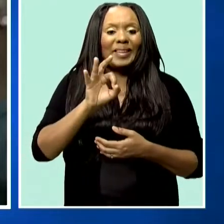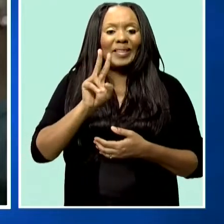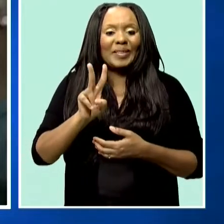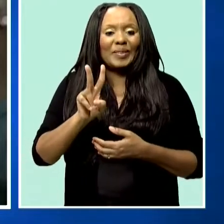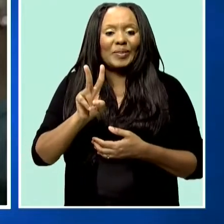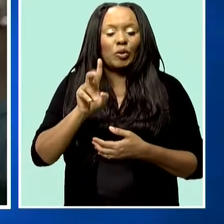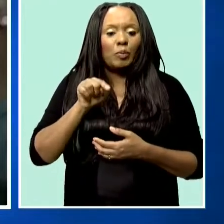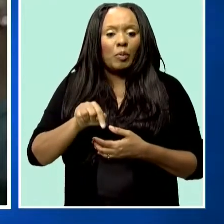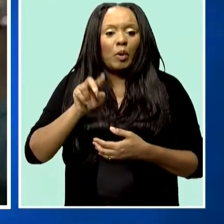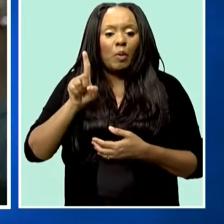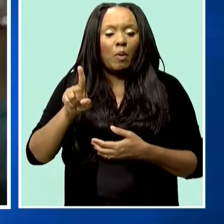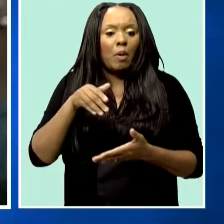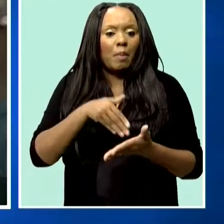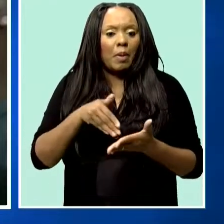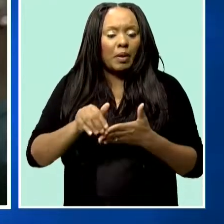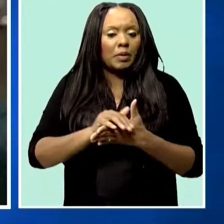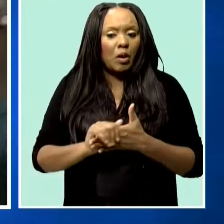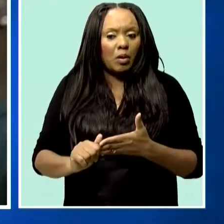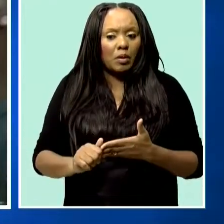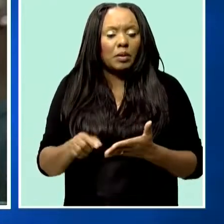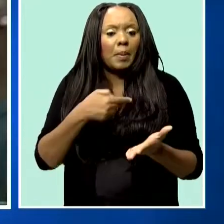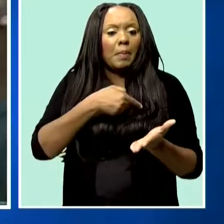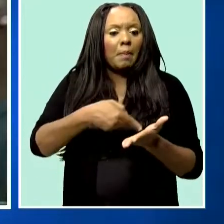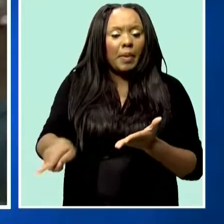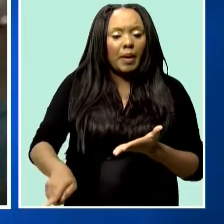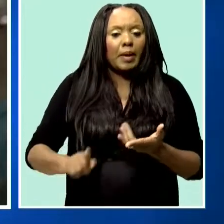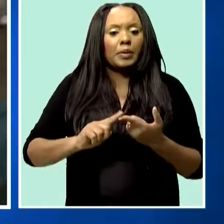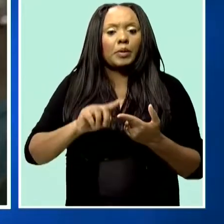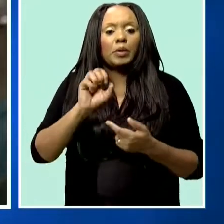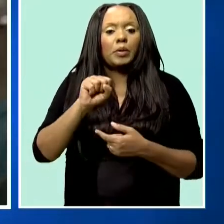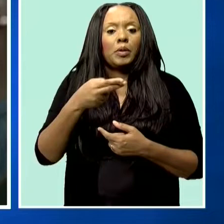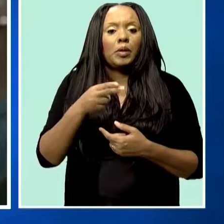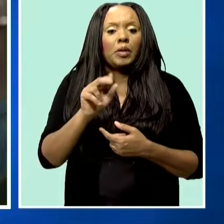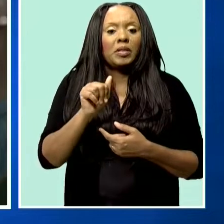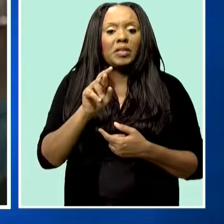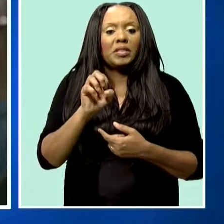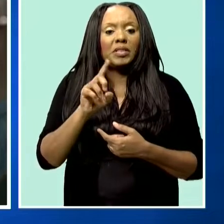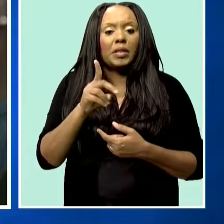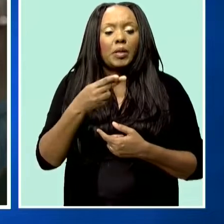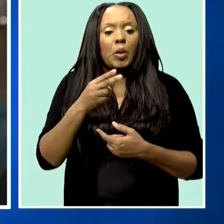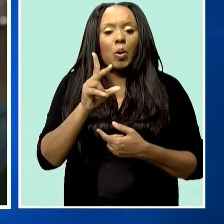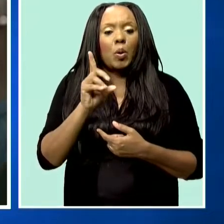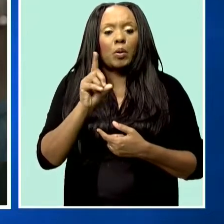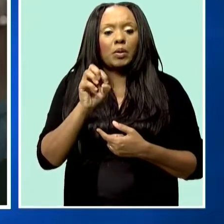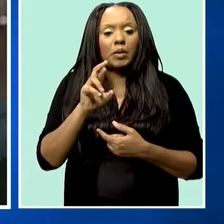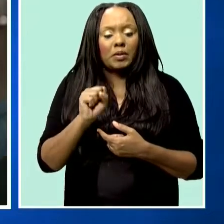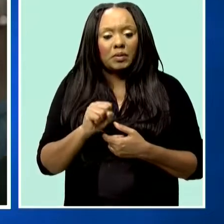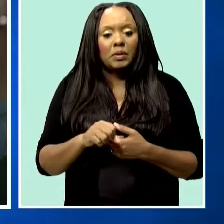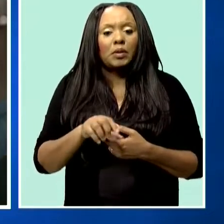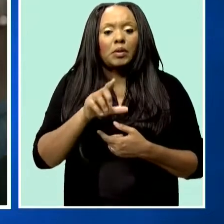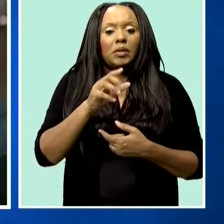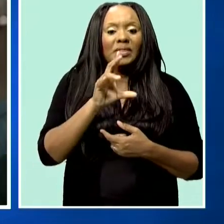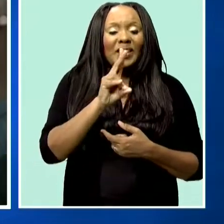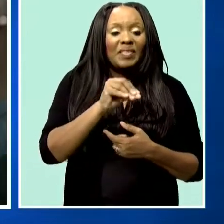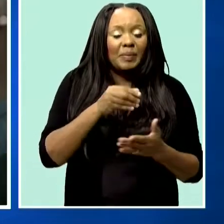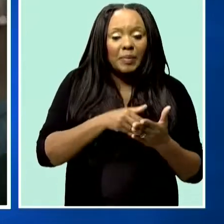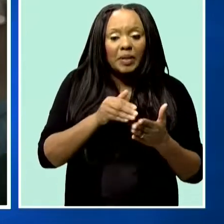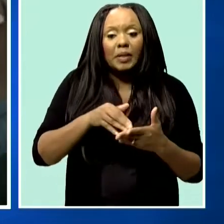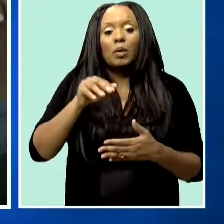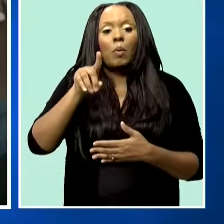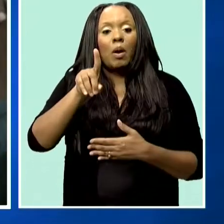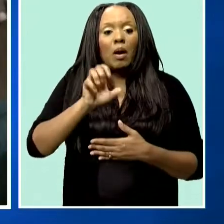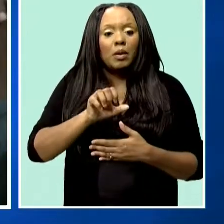$292.1 million. The dividend payouts are as follows: 2015, $70 million, 2016,